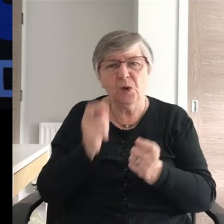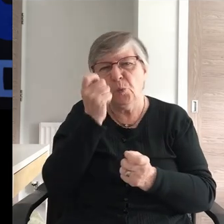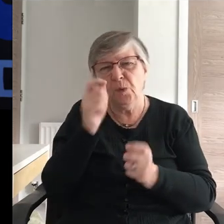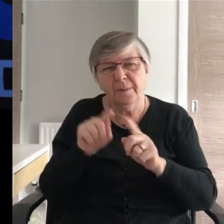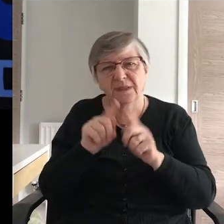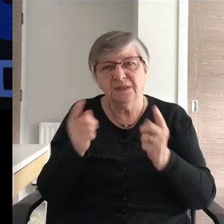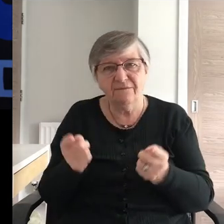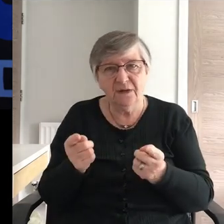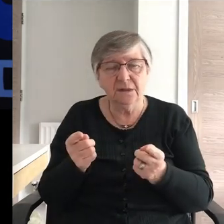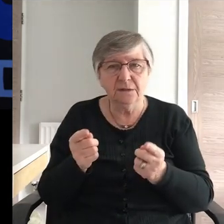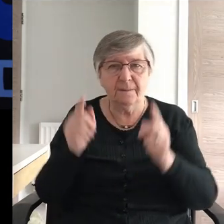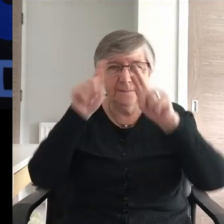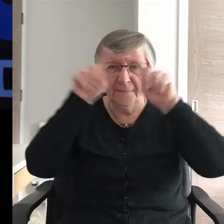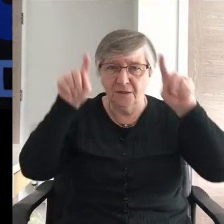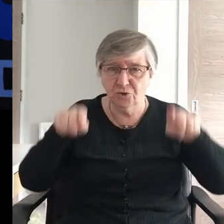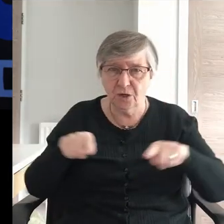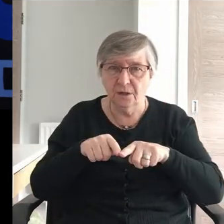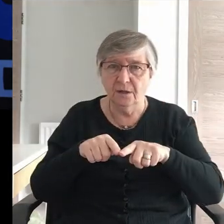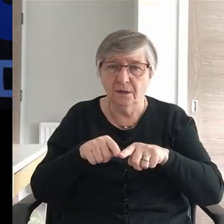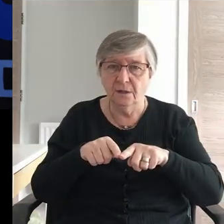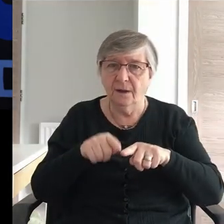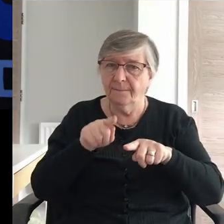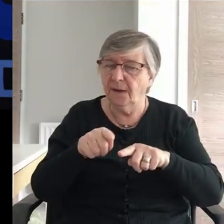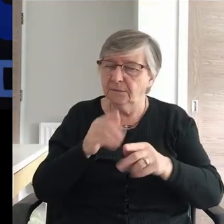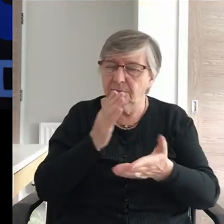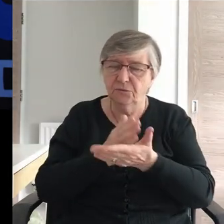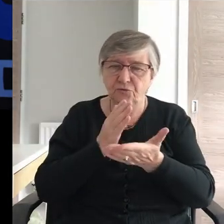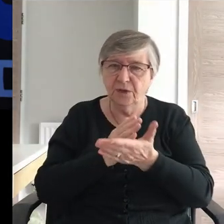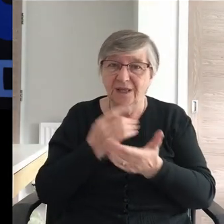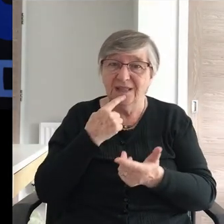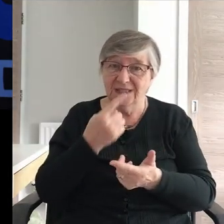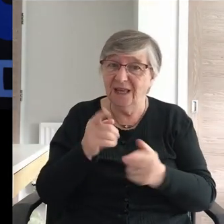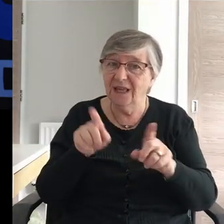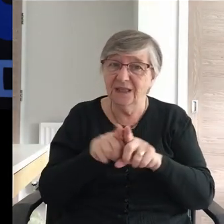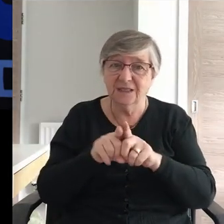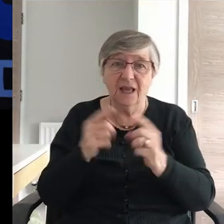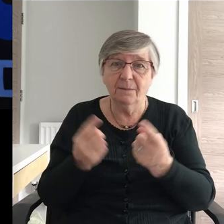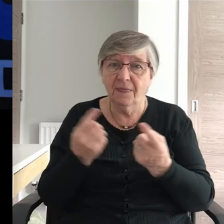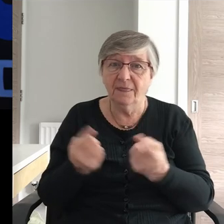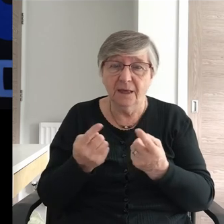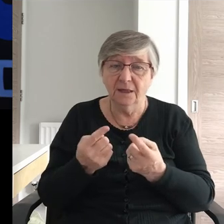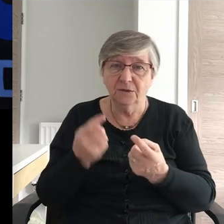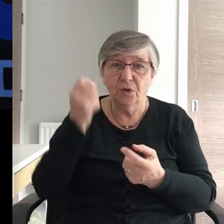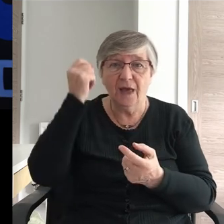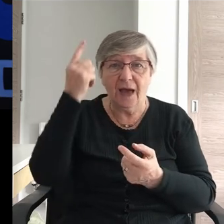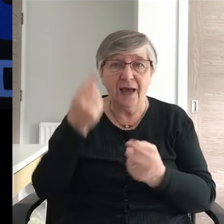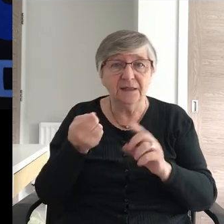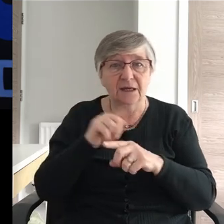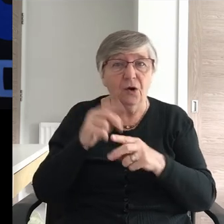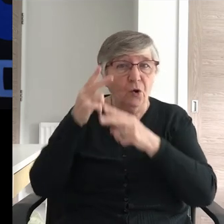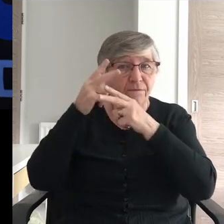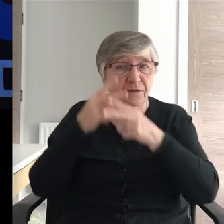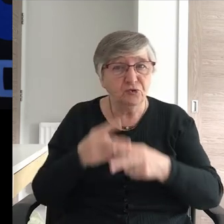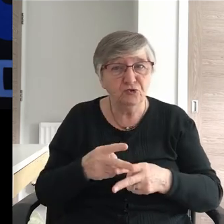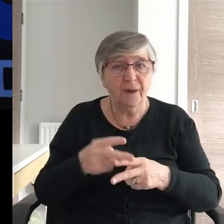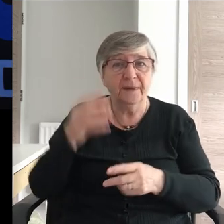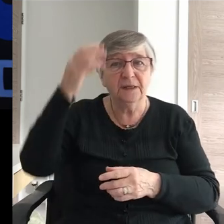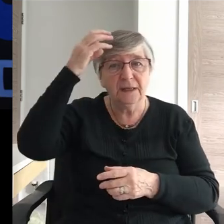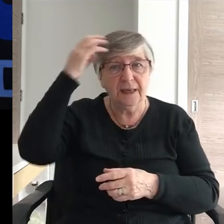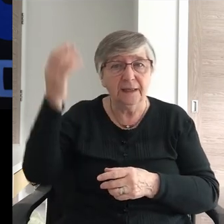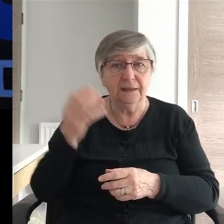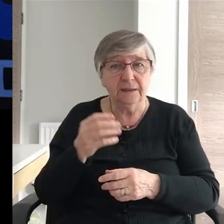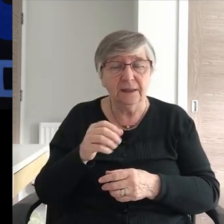different imagery, but saying something very similar to the idea of the Shepherd